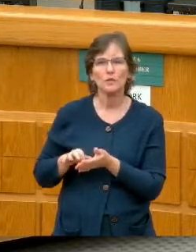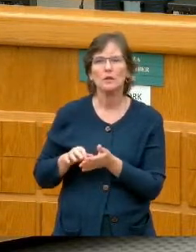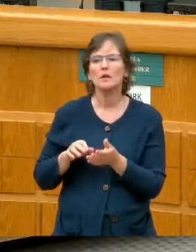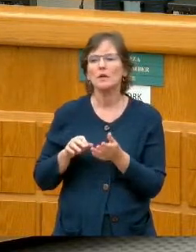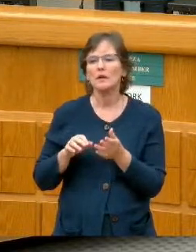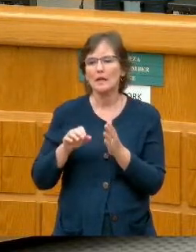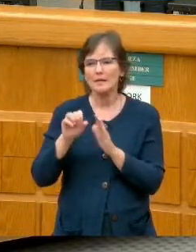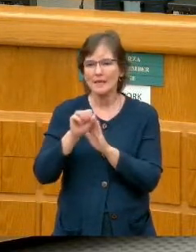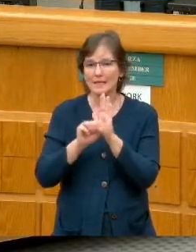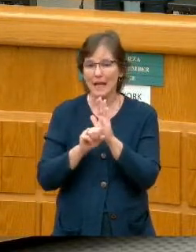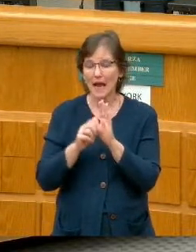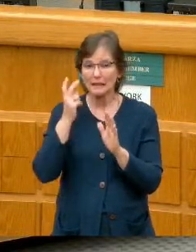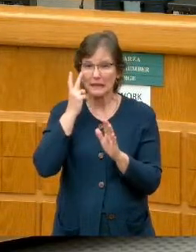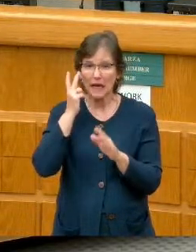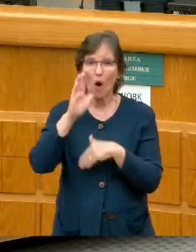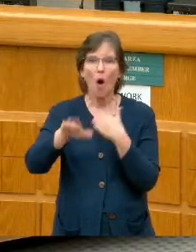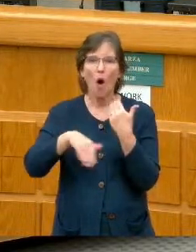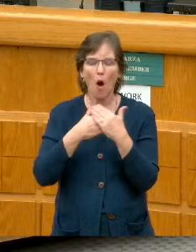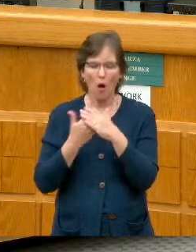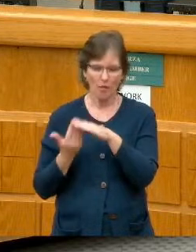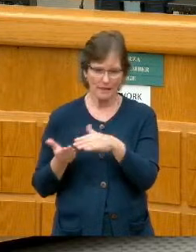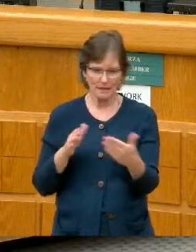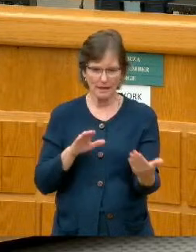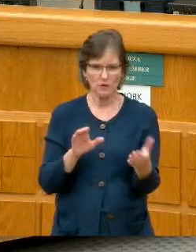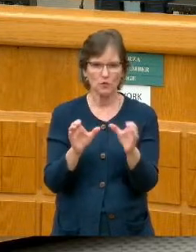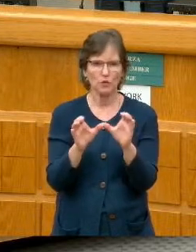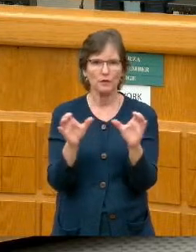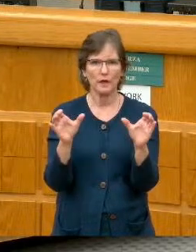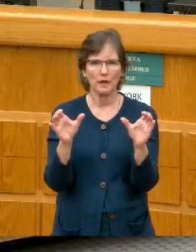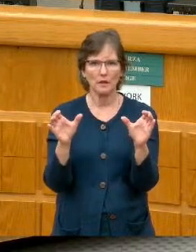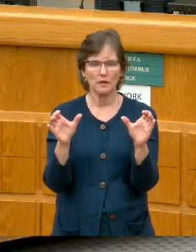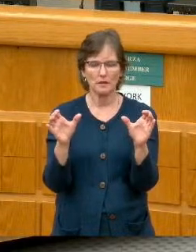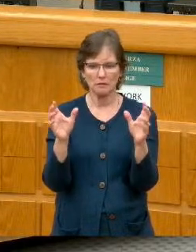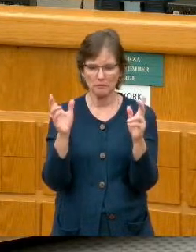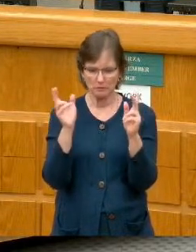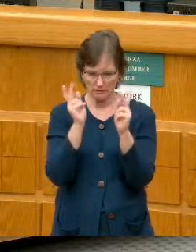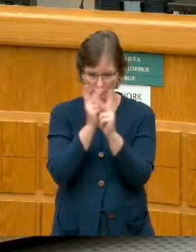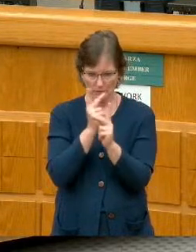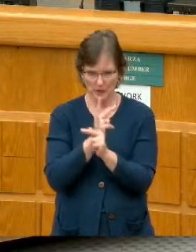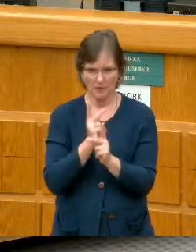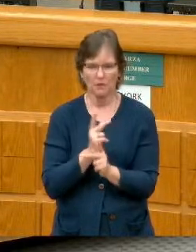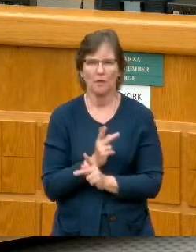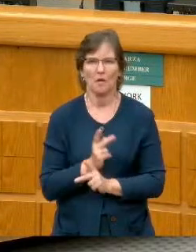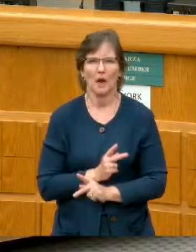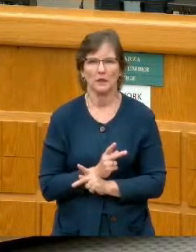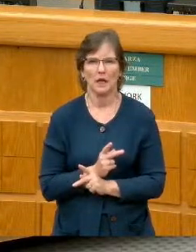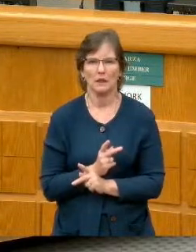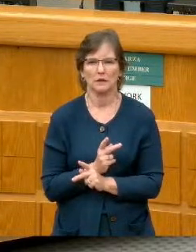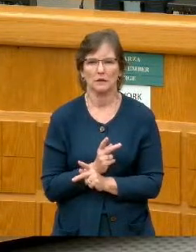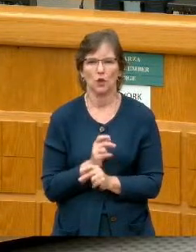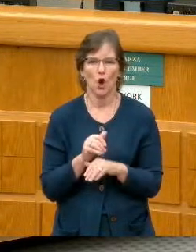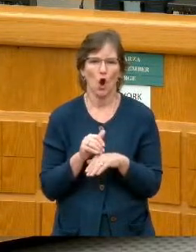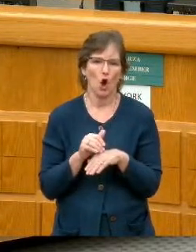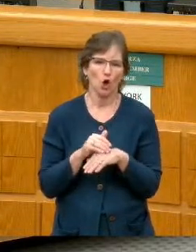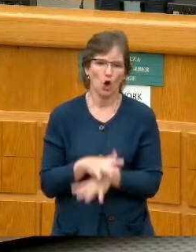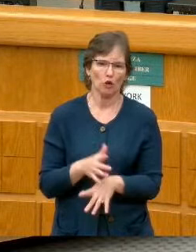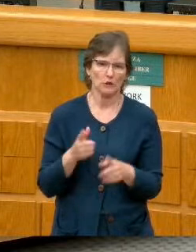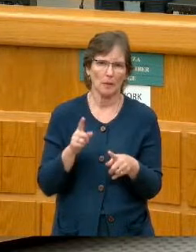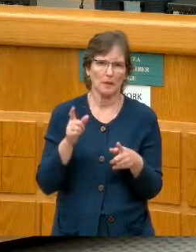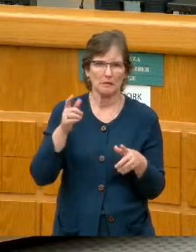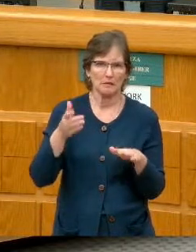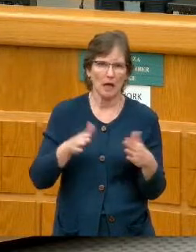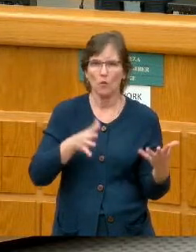all the death certificates after we have a report of new fatalities for Nueces County. They don't end up in the state's numbers for up to 2